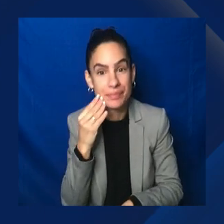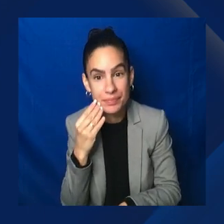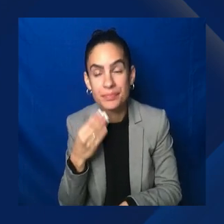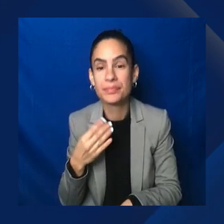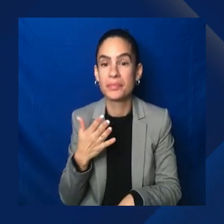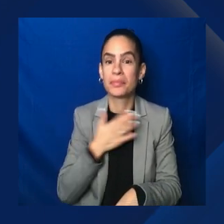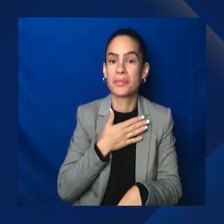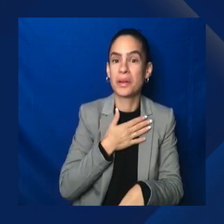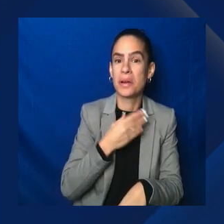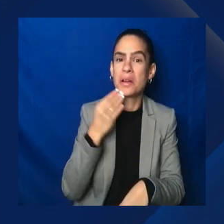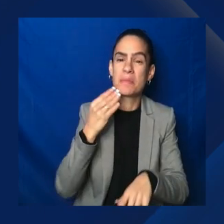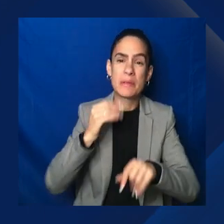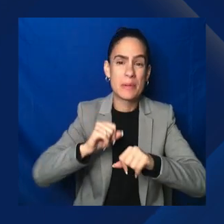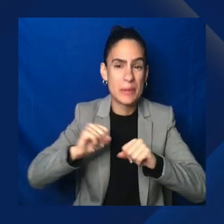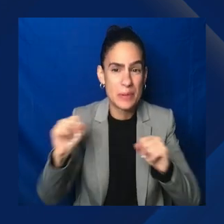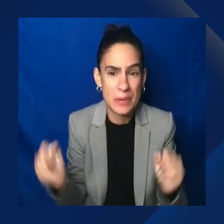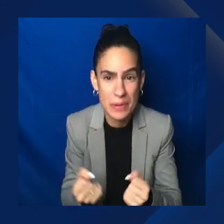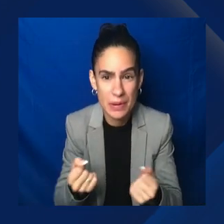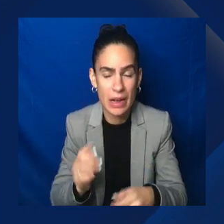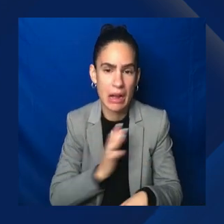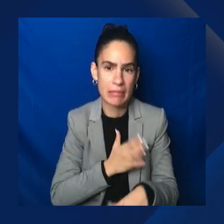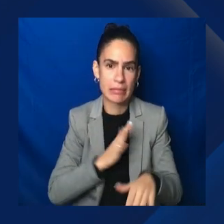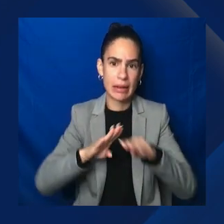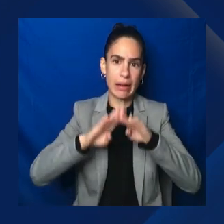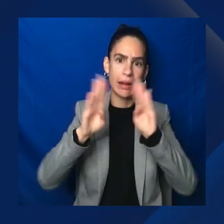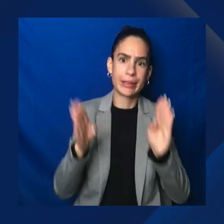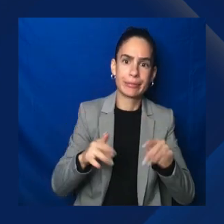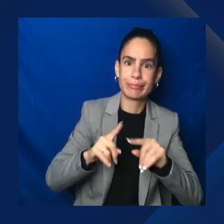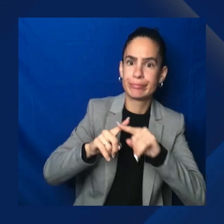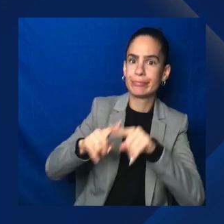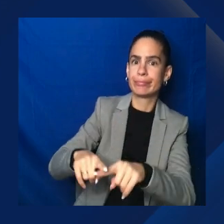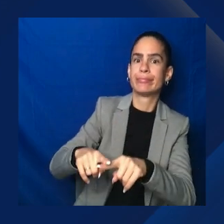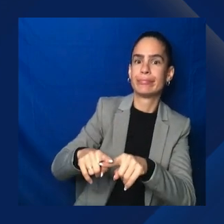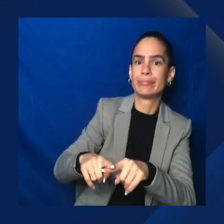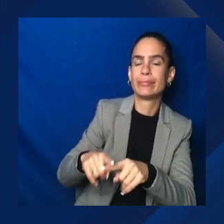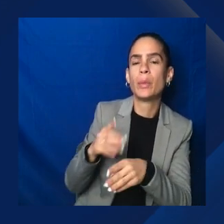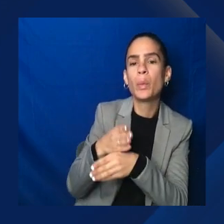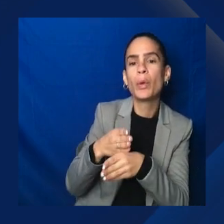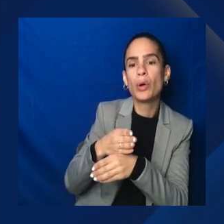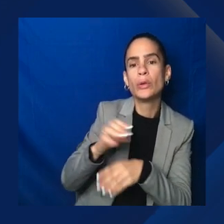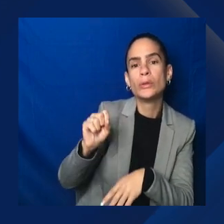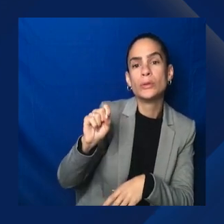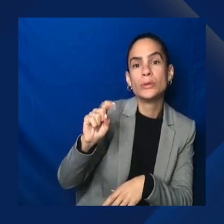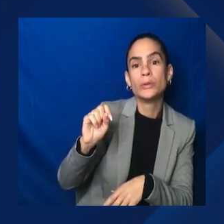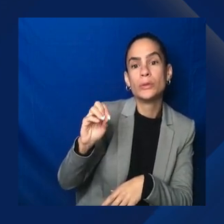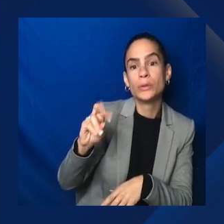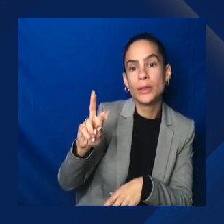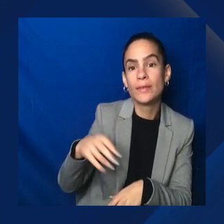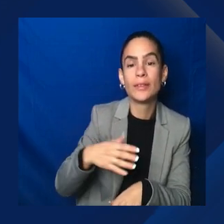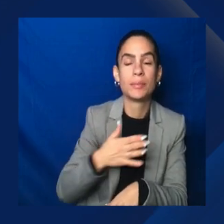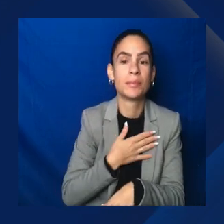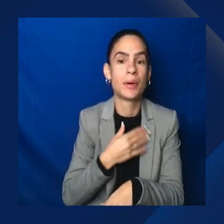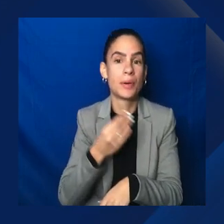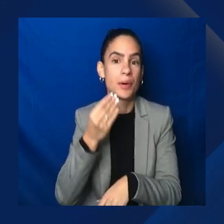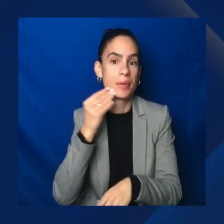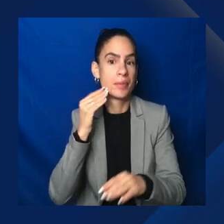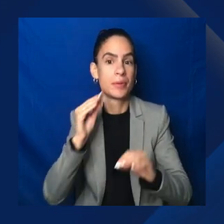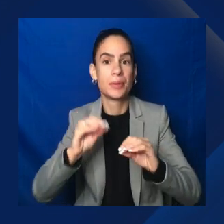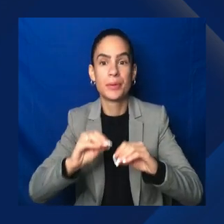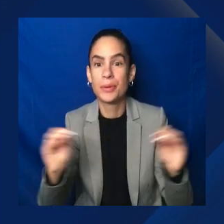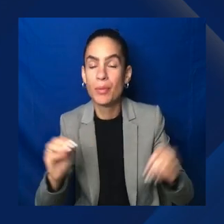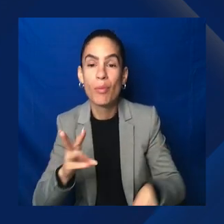wood stoves and, you know, to a home that had no running water. So for many people on the